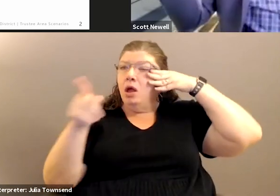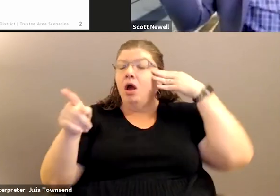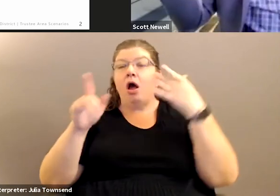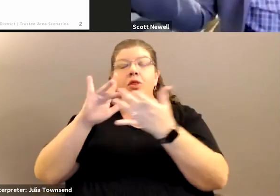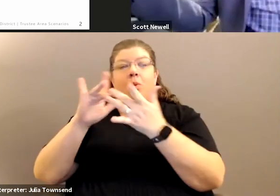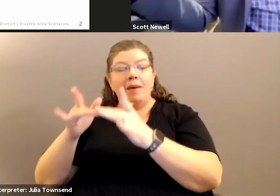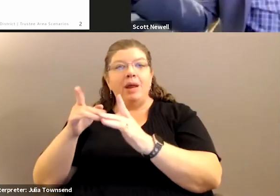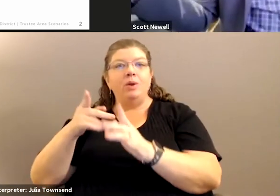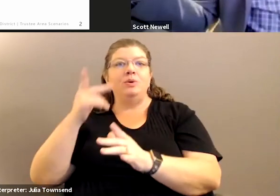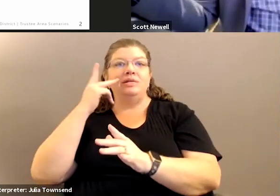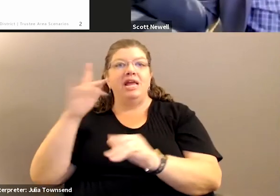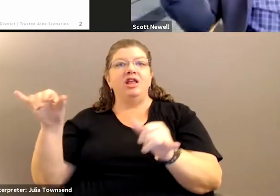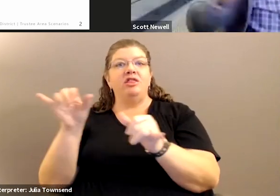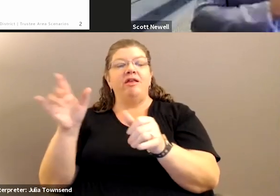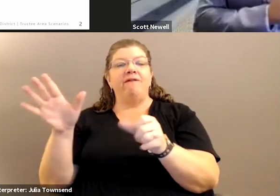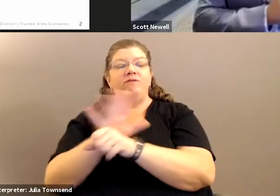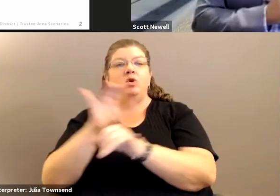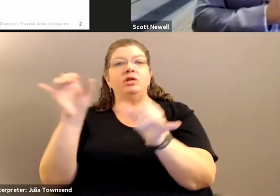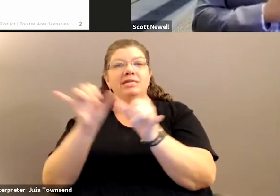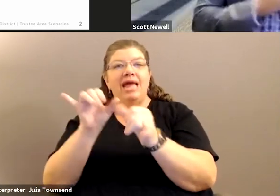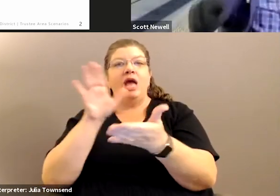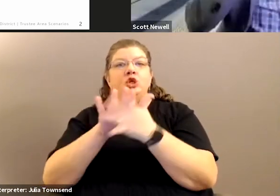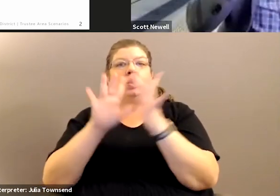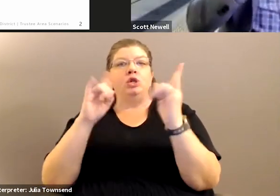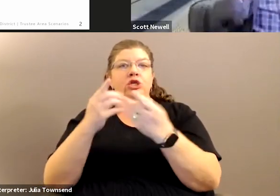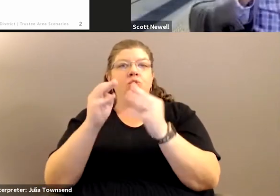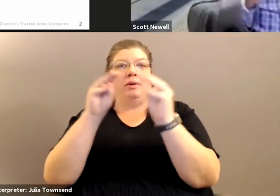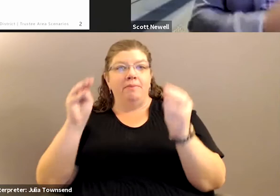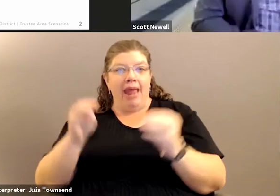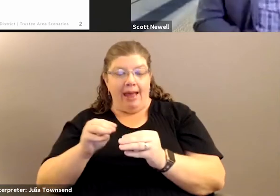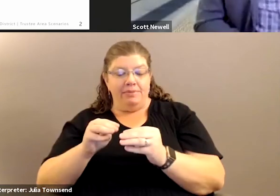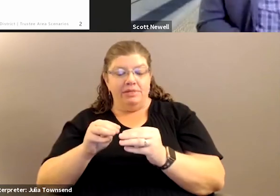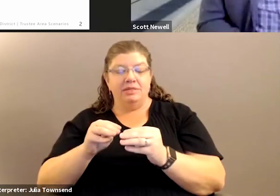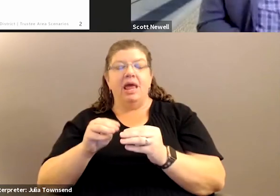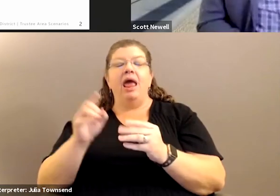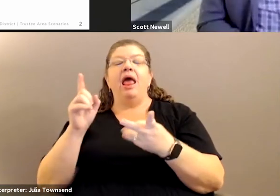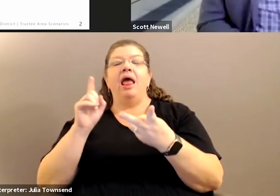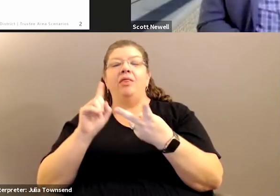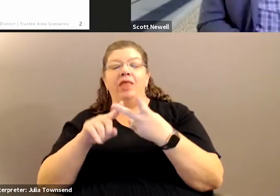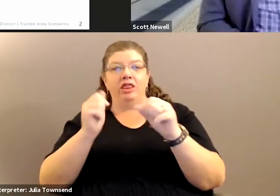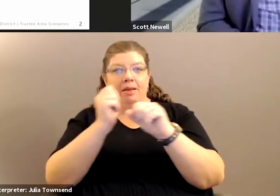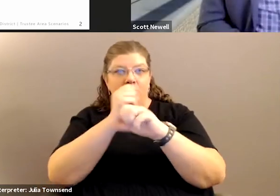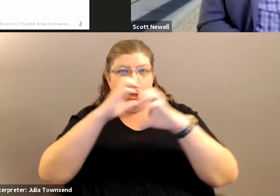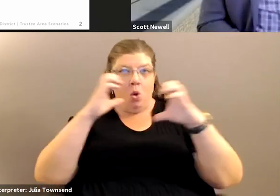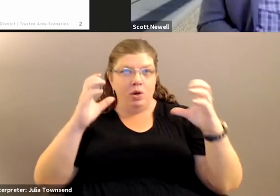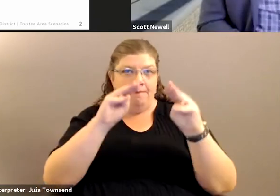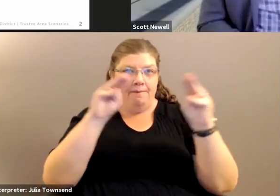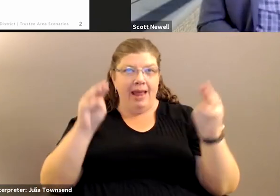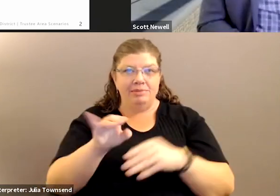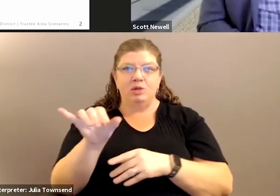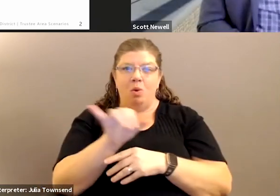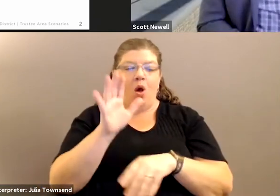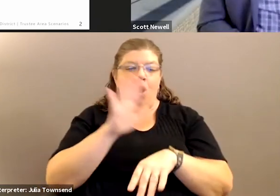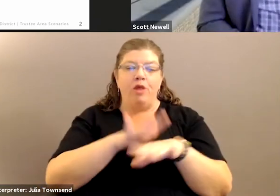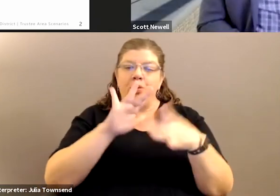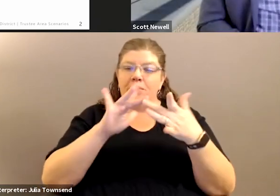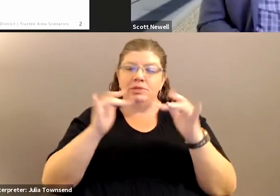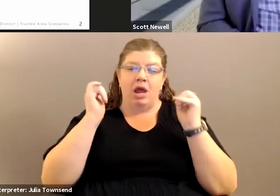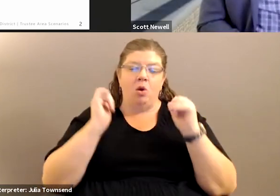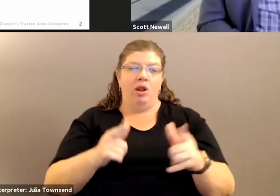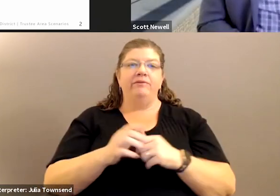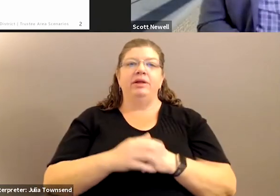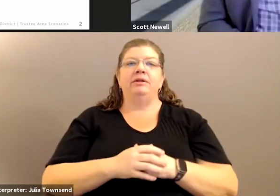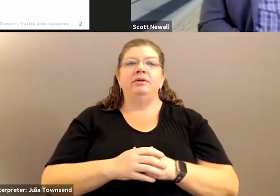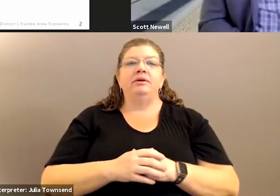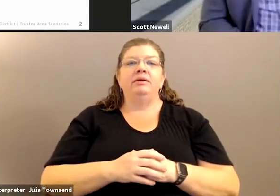full scale school district maps and then the blown up maps as well so this is all on the website next slide